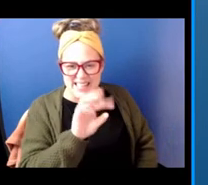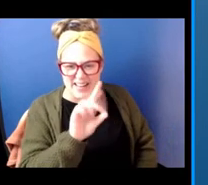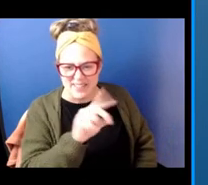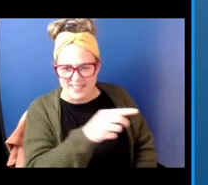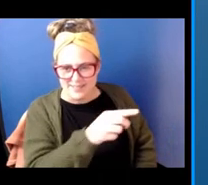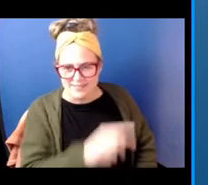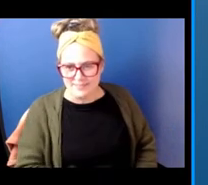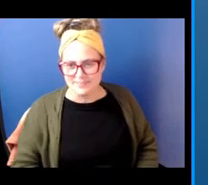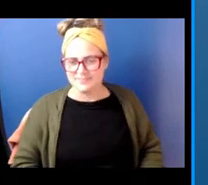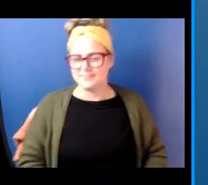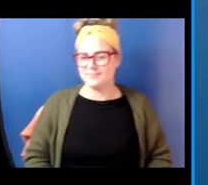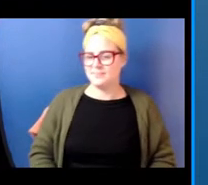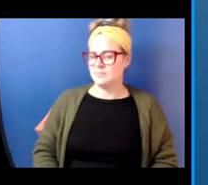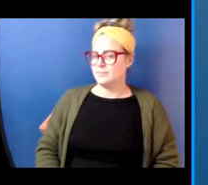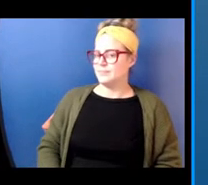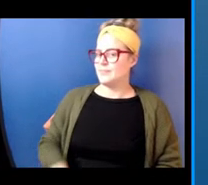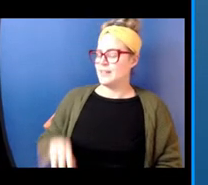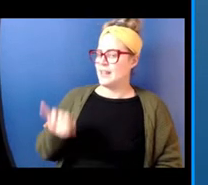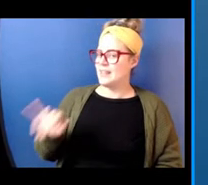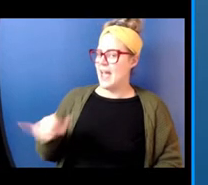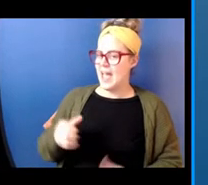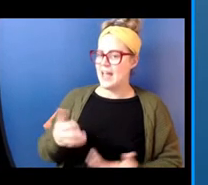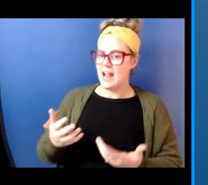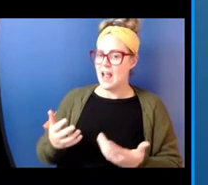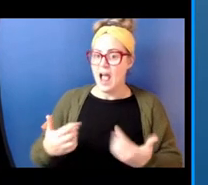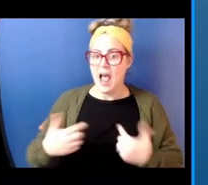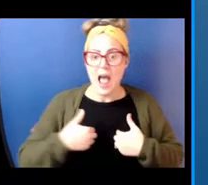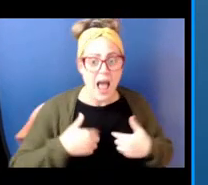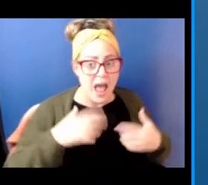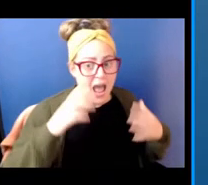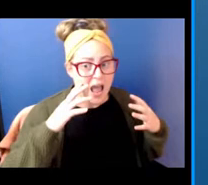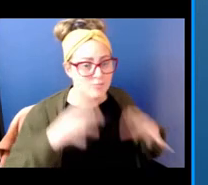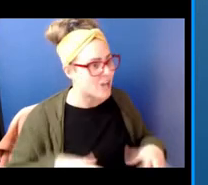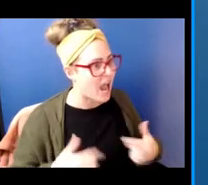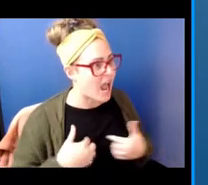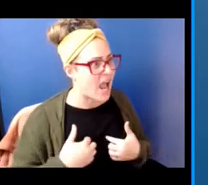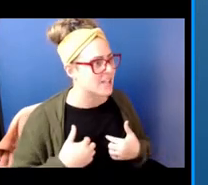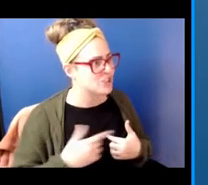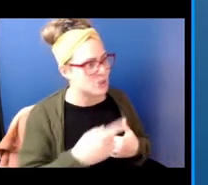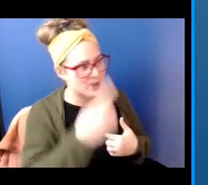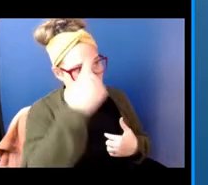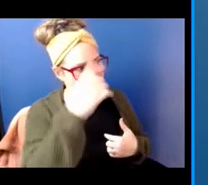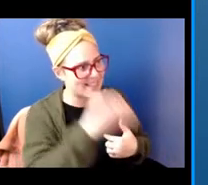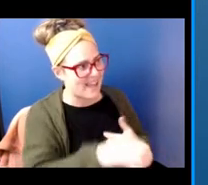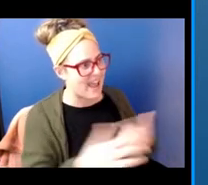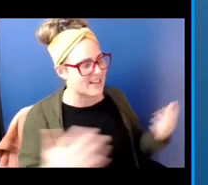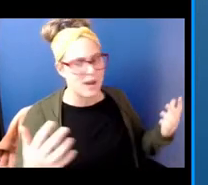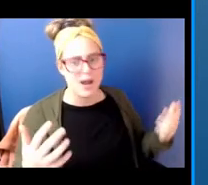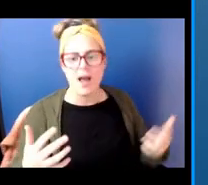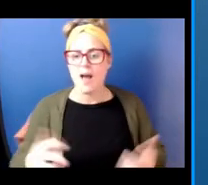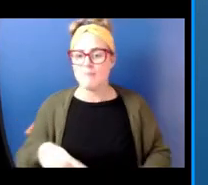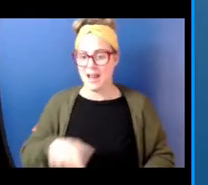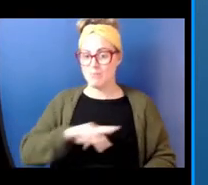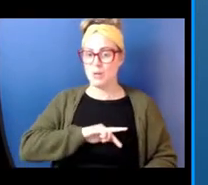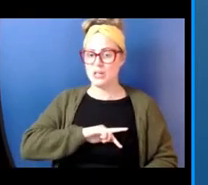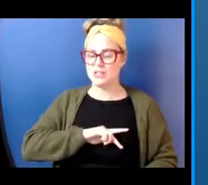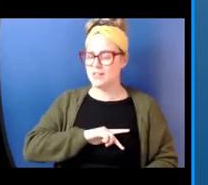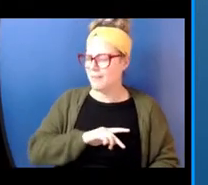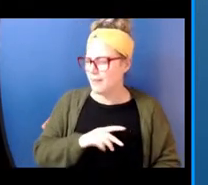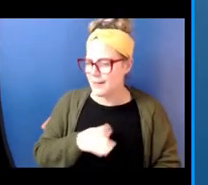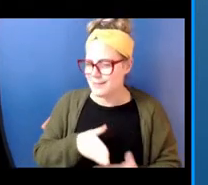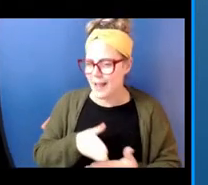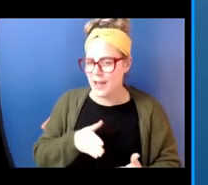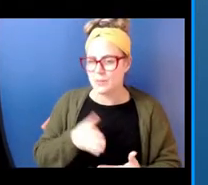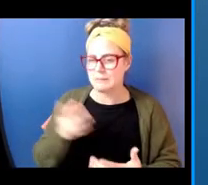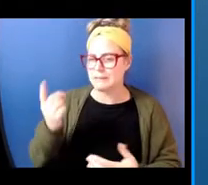that expression of I am shocked shocked that you would think that that personal attack will be deleted from the record